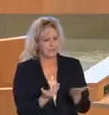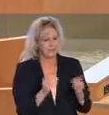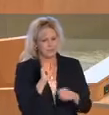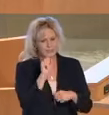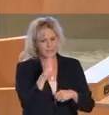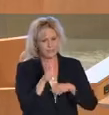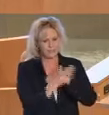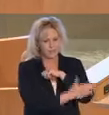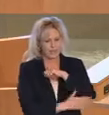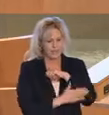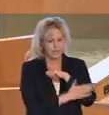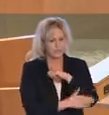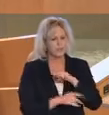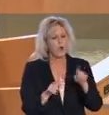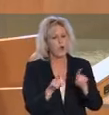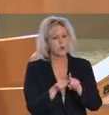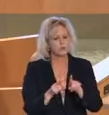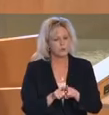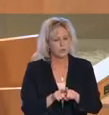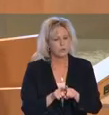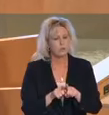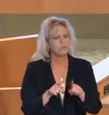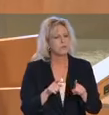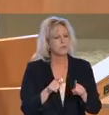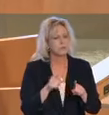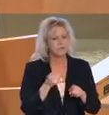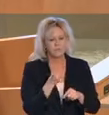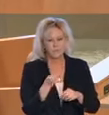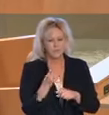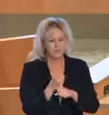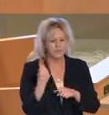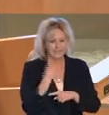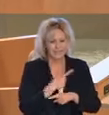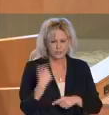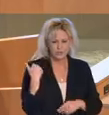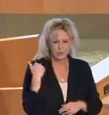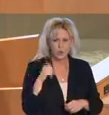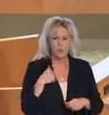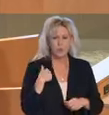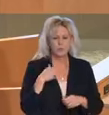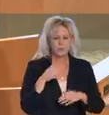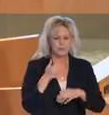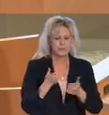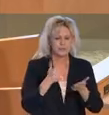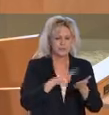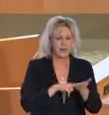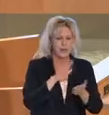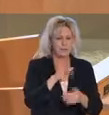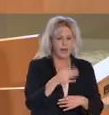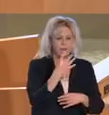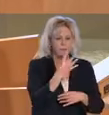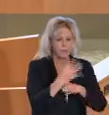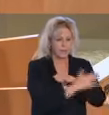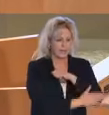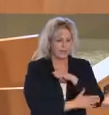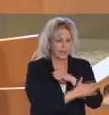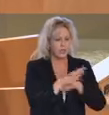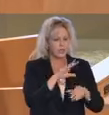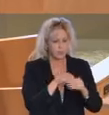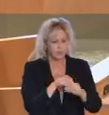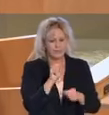County, as well as just a few days ago, a couple days ago, we sent one signed by four counties, including San